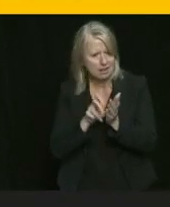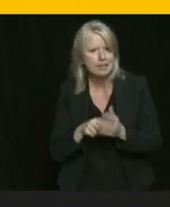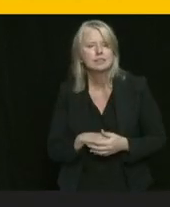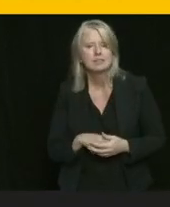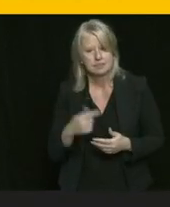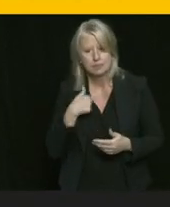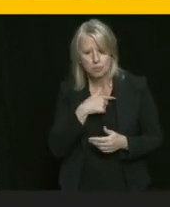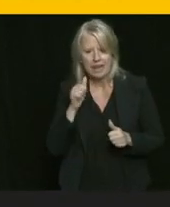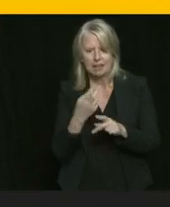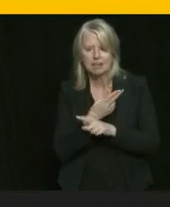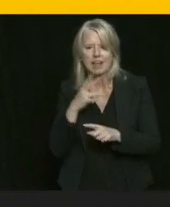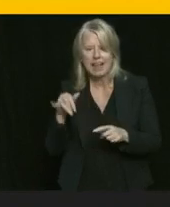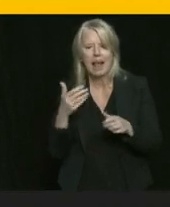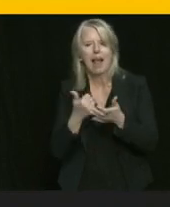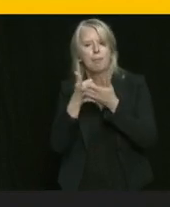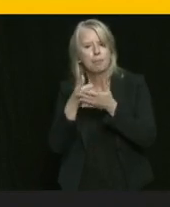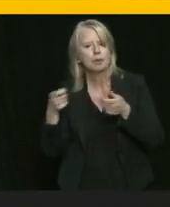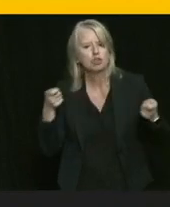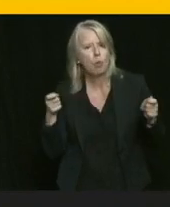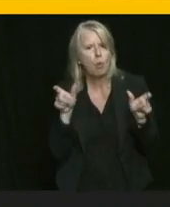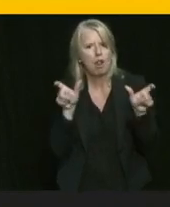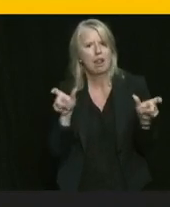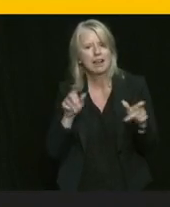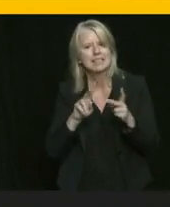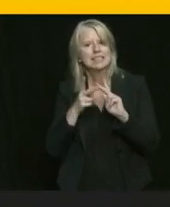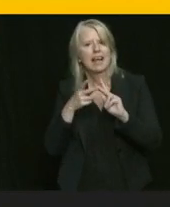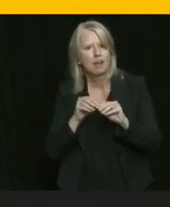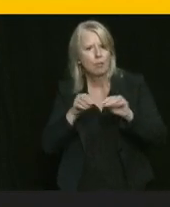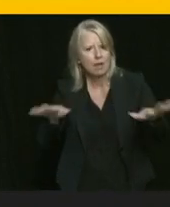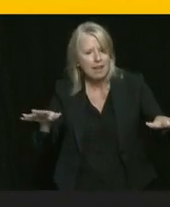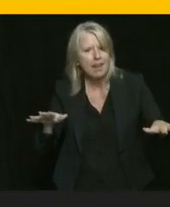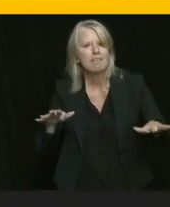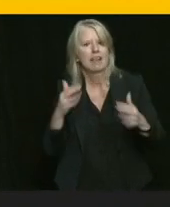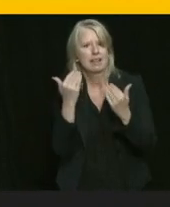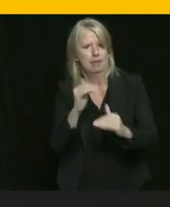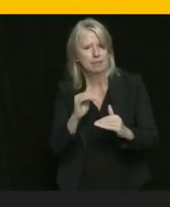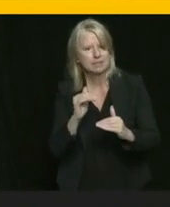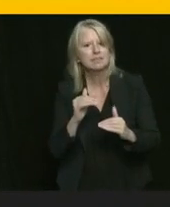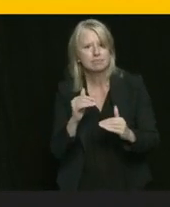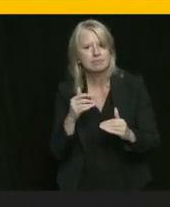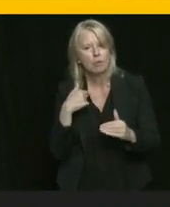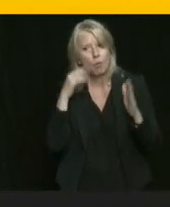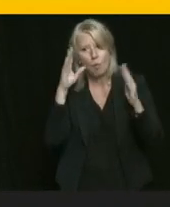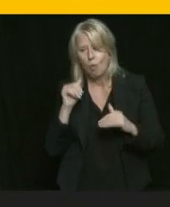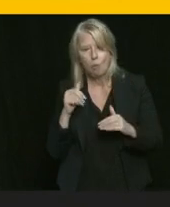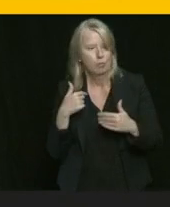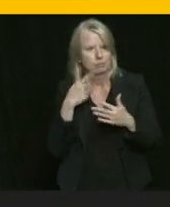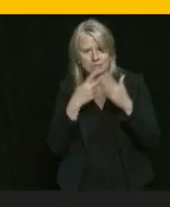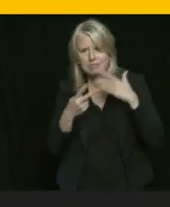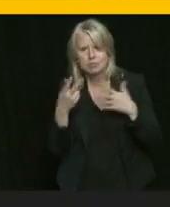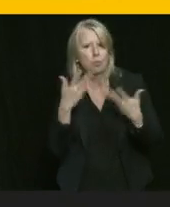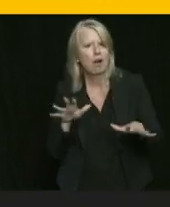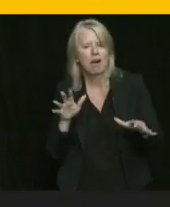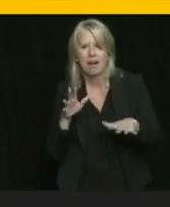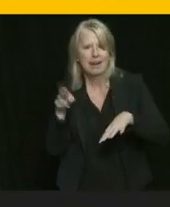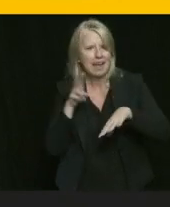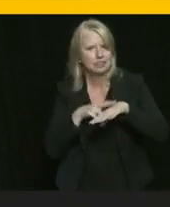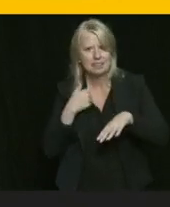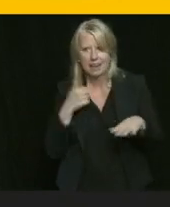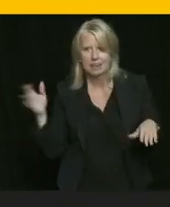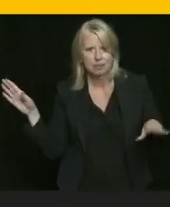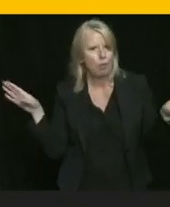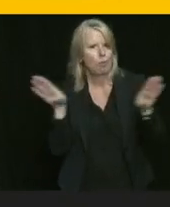the second wave and limit outbreaks without, we hope, another national lockdown.